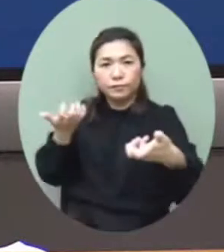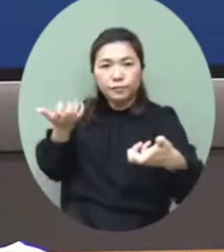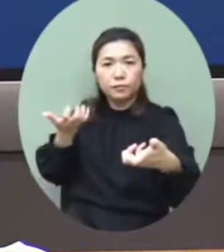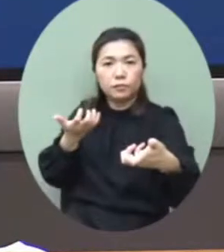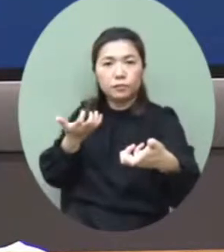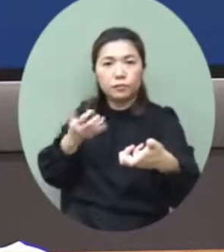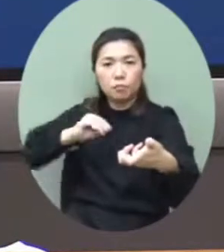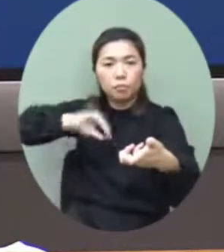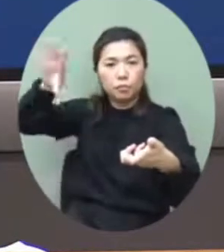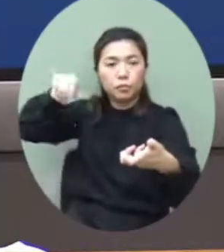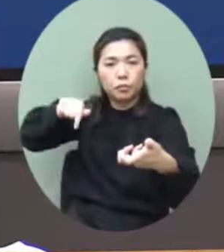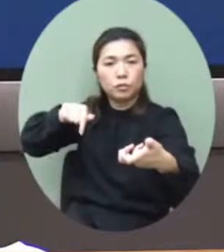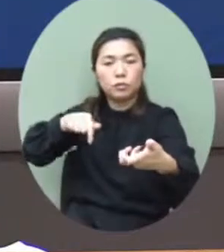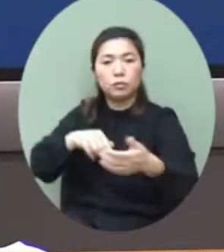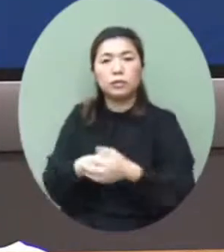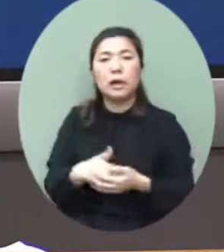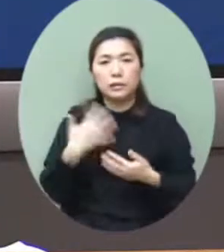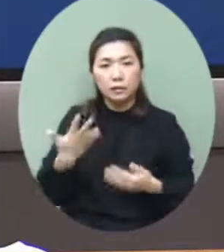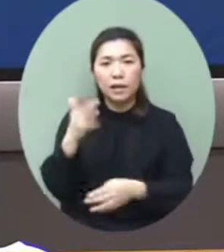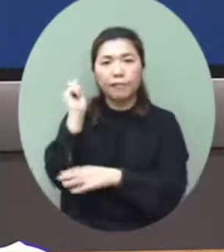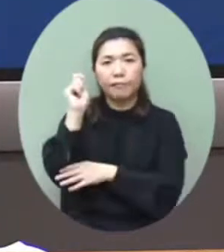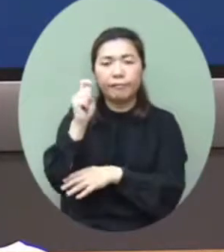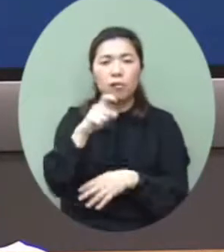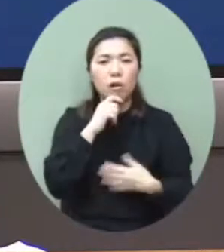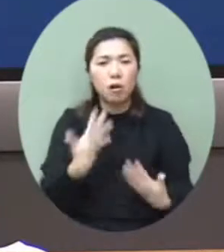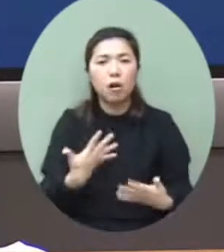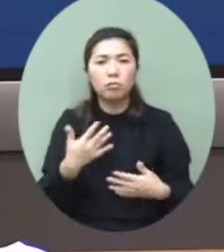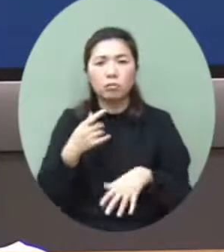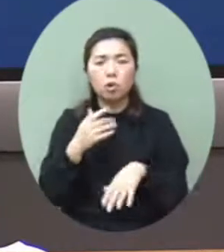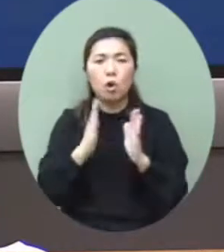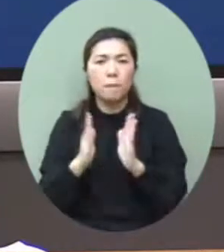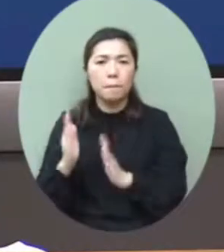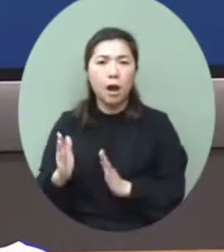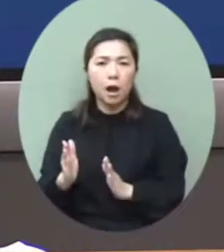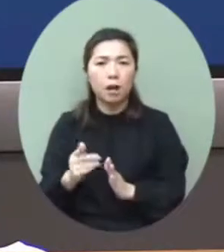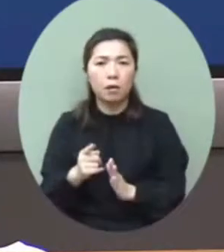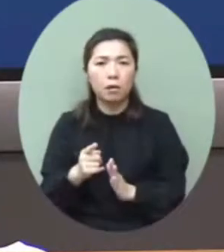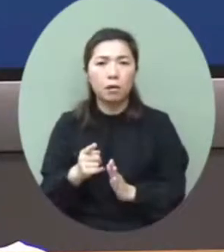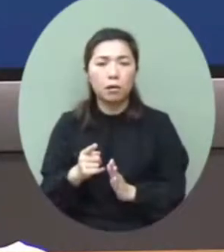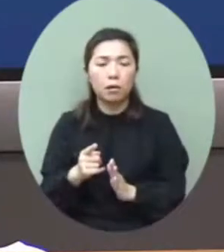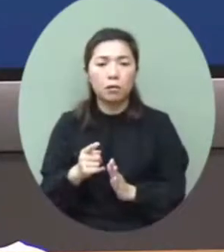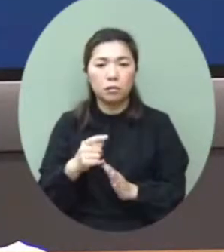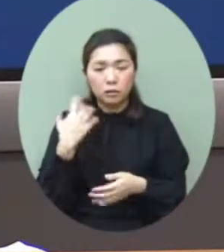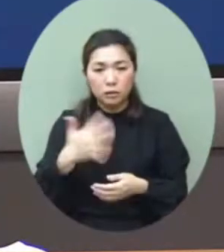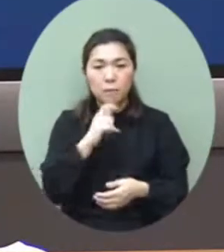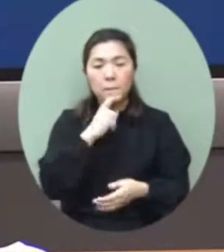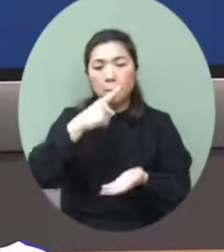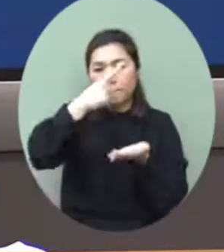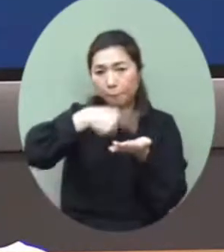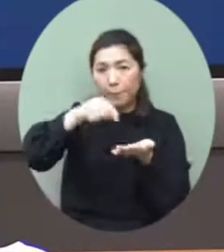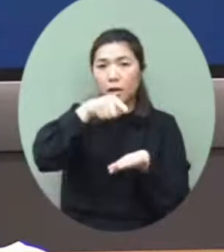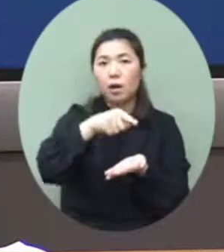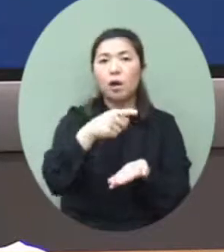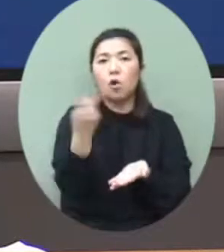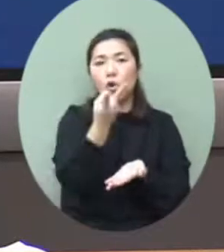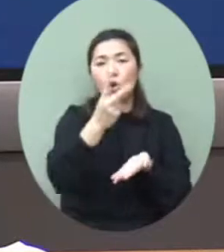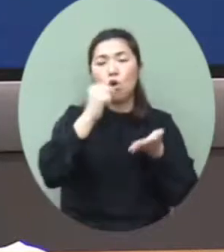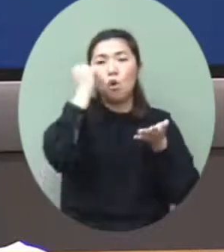appropriate approach is to move the non-affected elderly persons from away the